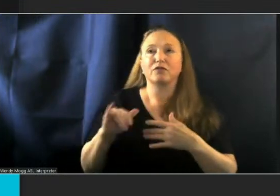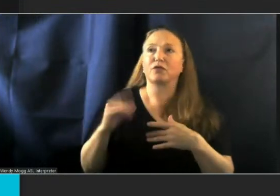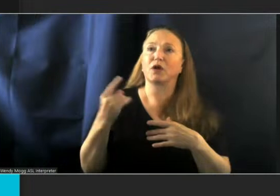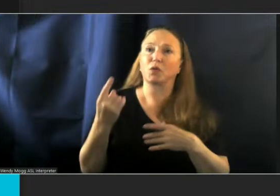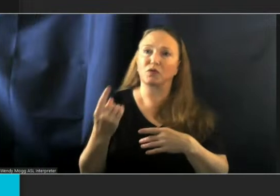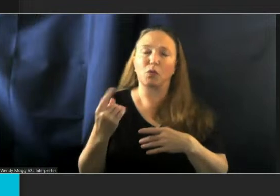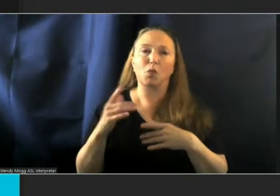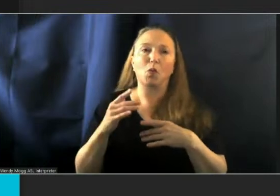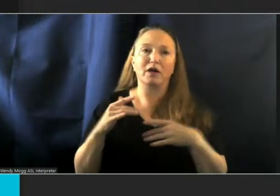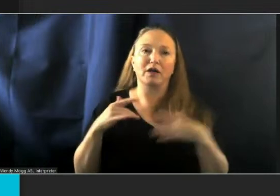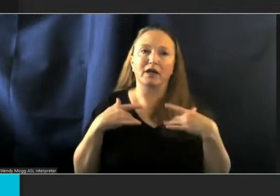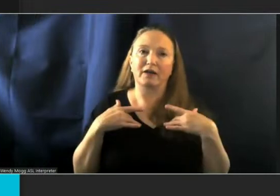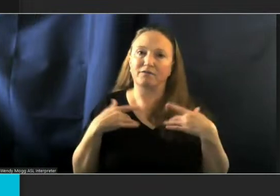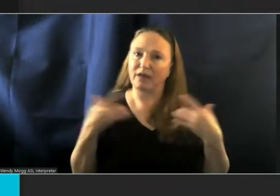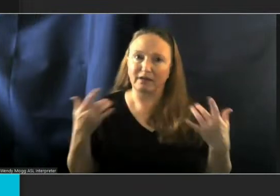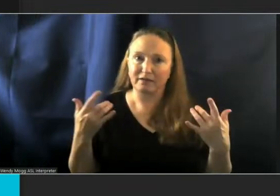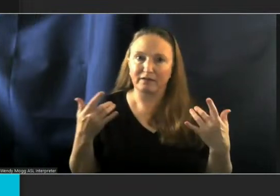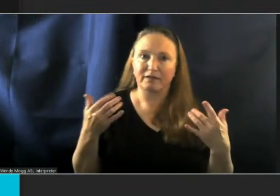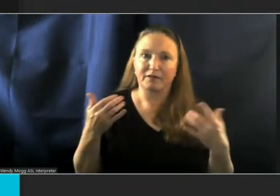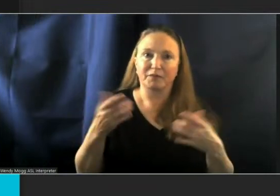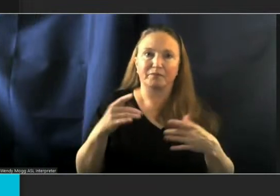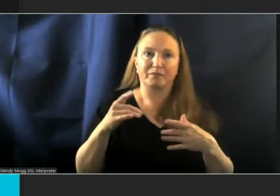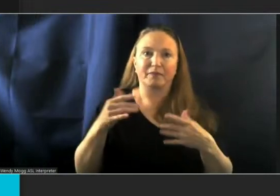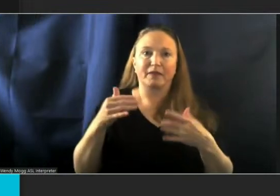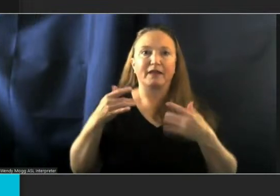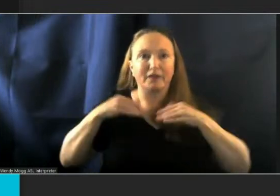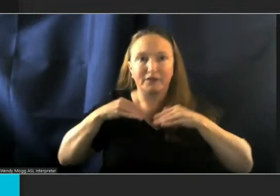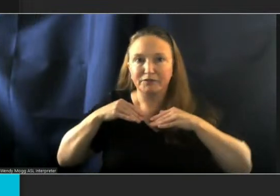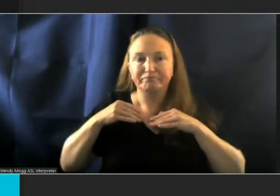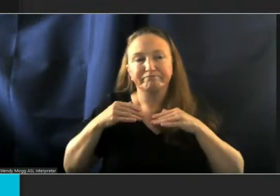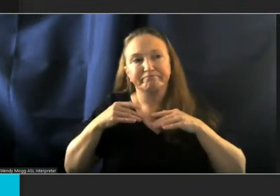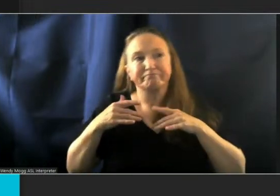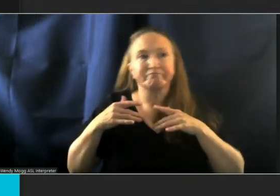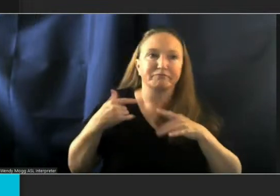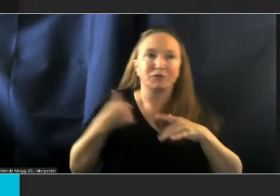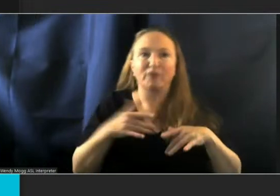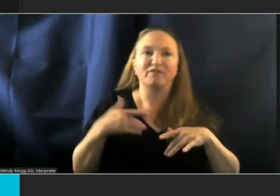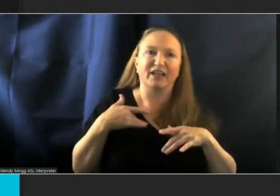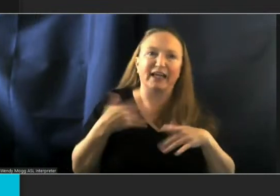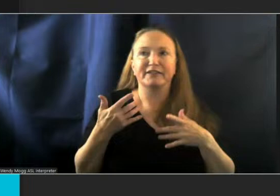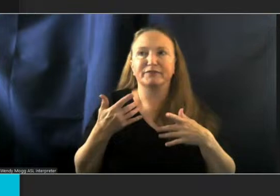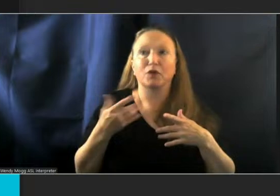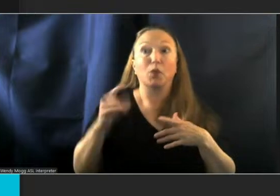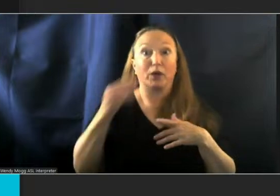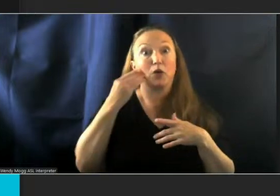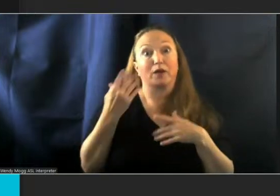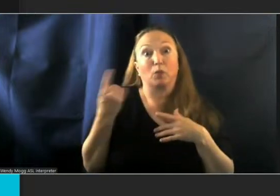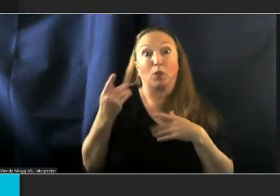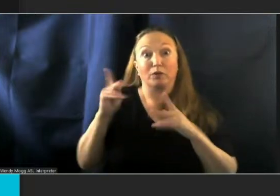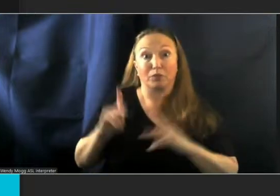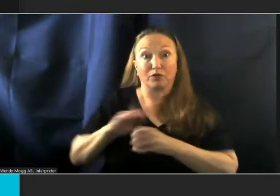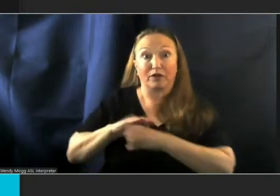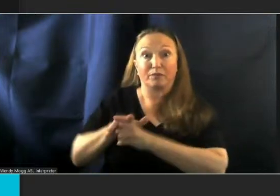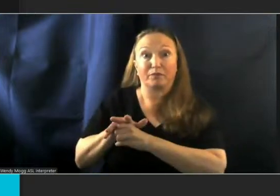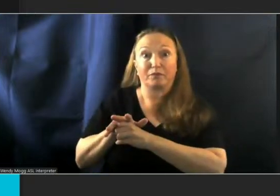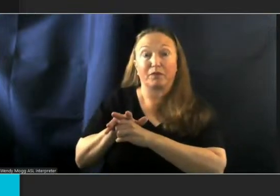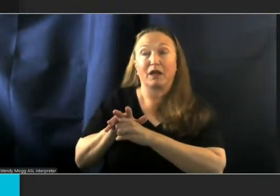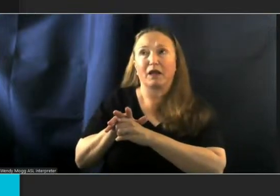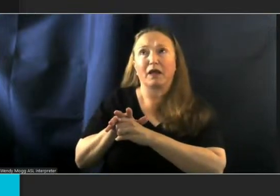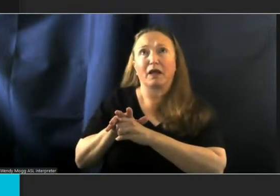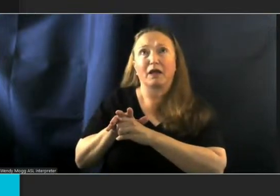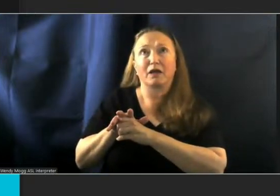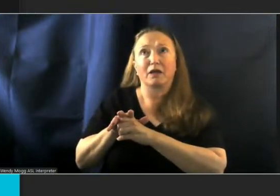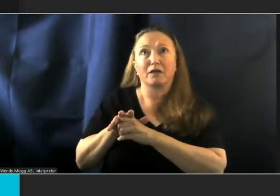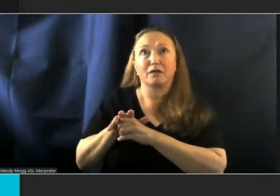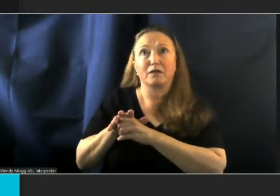infectious and quite a number of people who got COVID probably at that event. I mean, the numbers were, I believe, under 10 on both